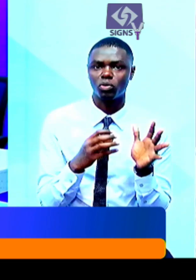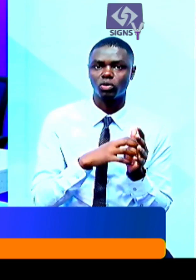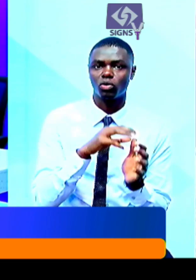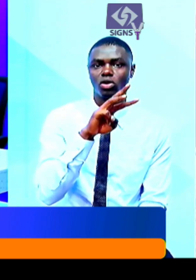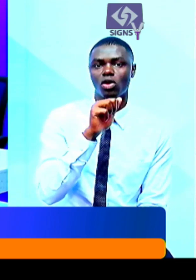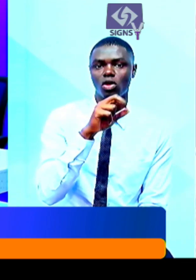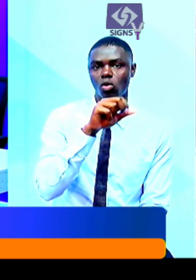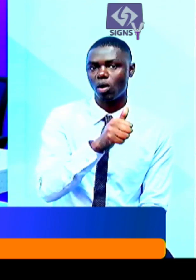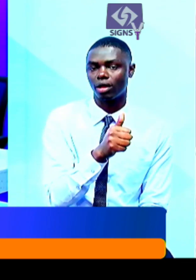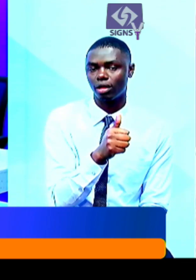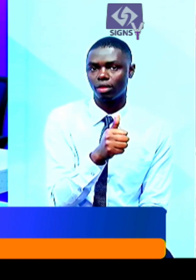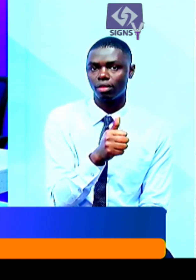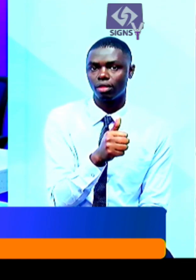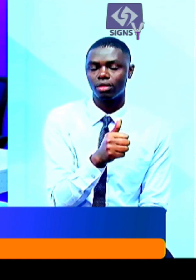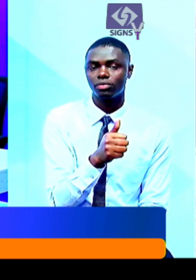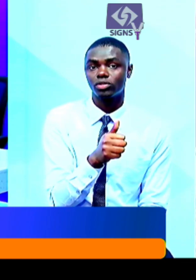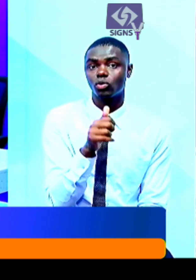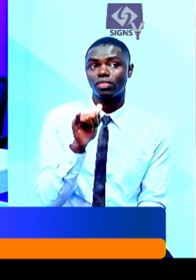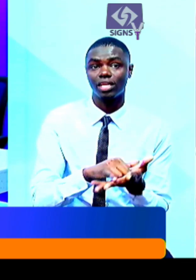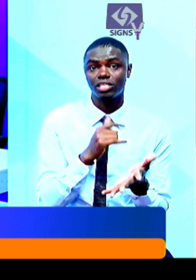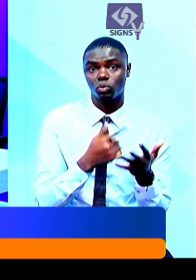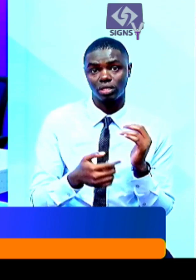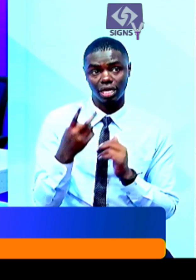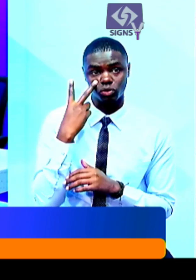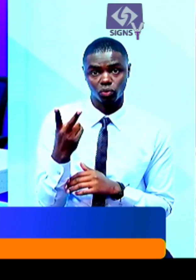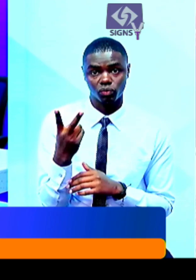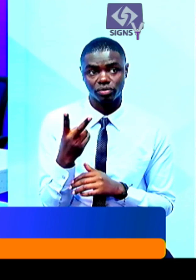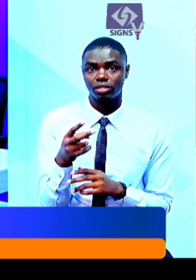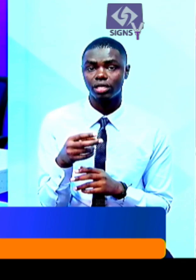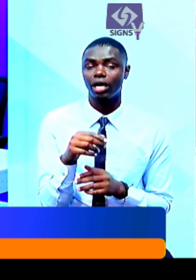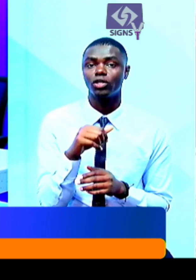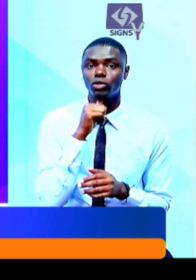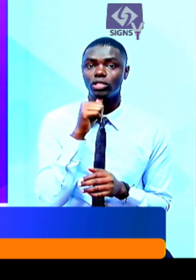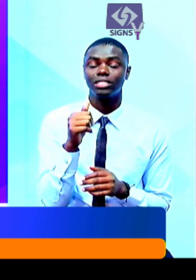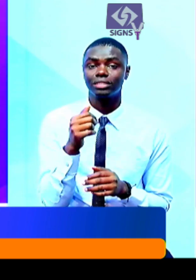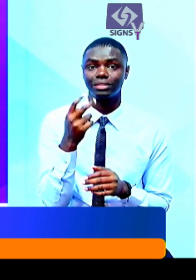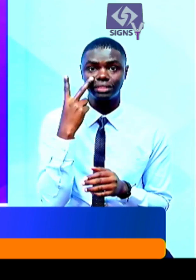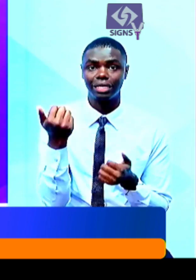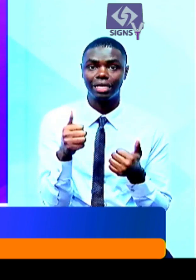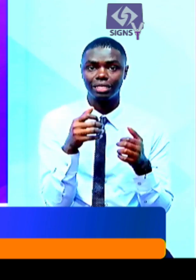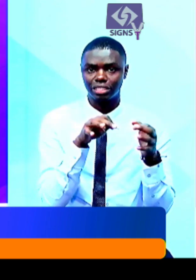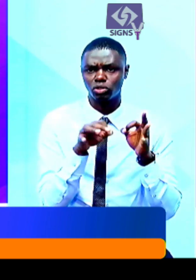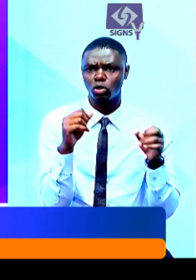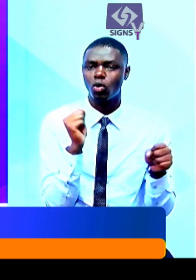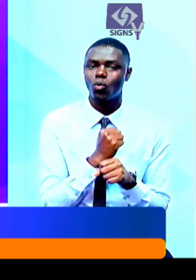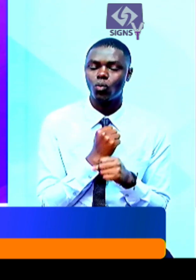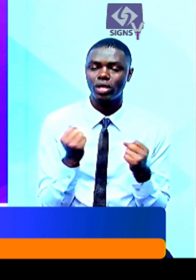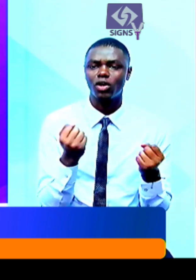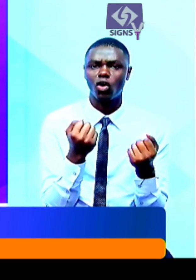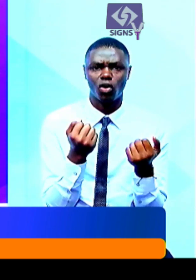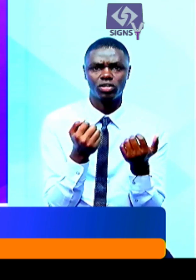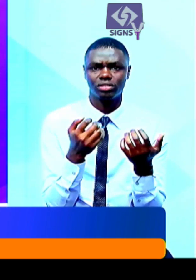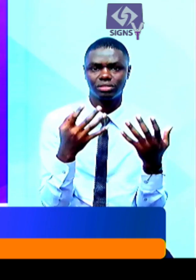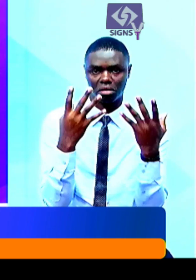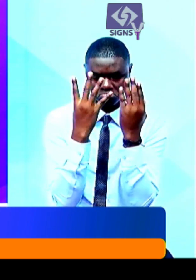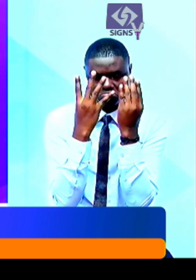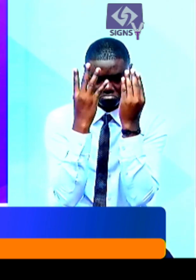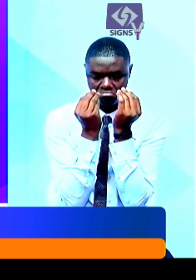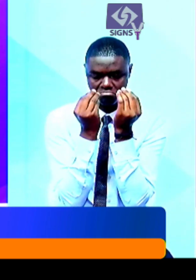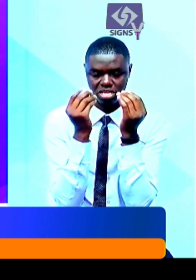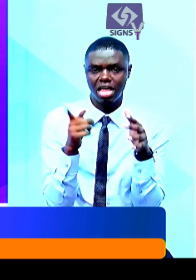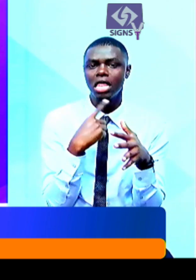Wanga. Maybe that's what I saw was the explanation. I've not seen any other explanation. So we cannot be able to close our eyes